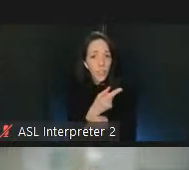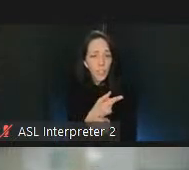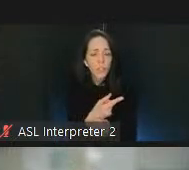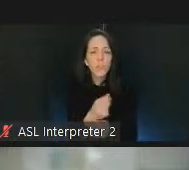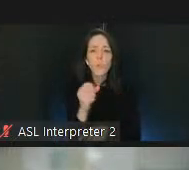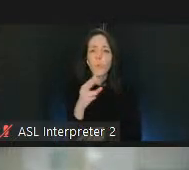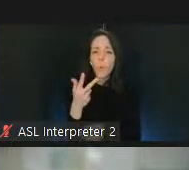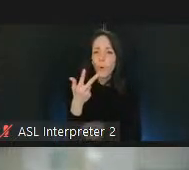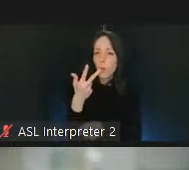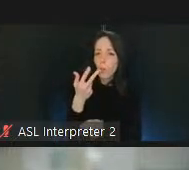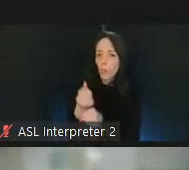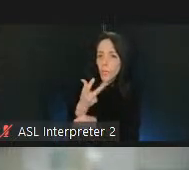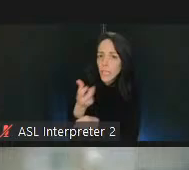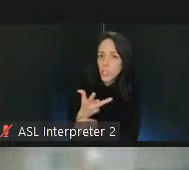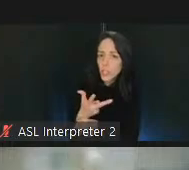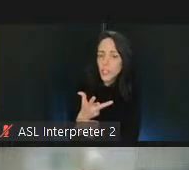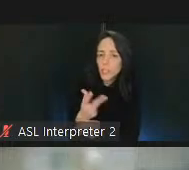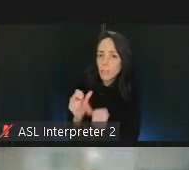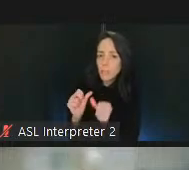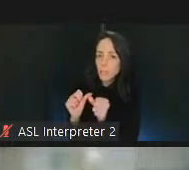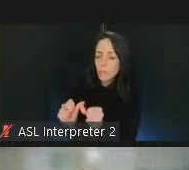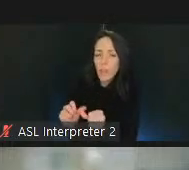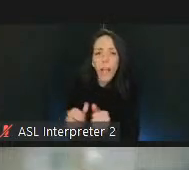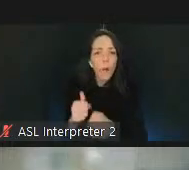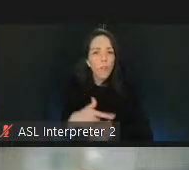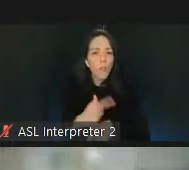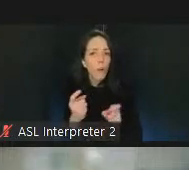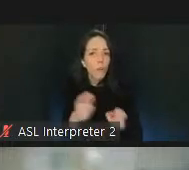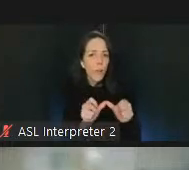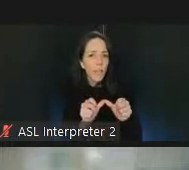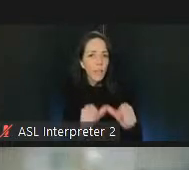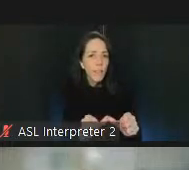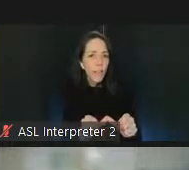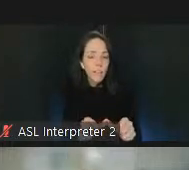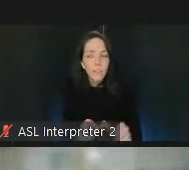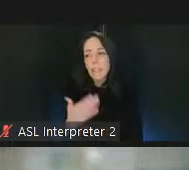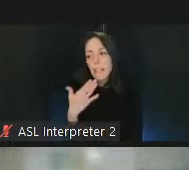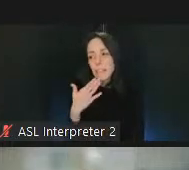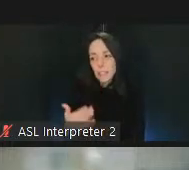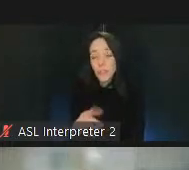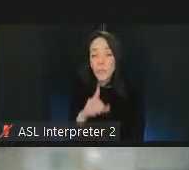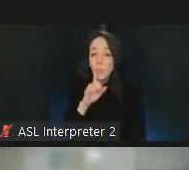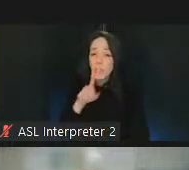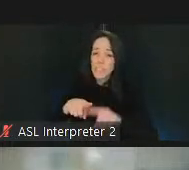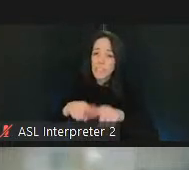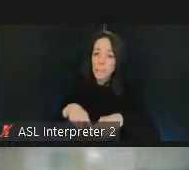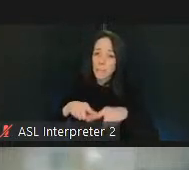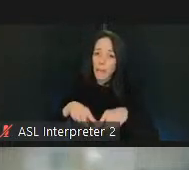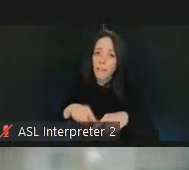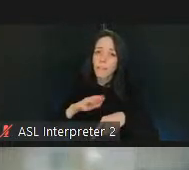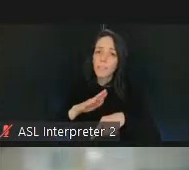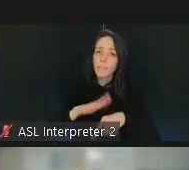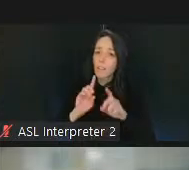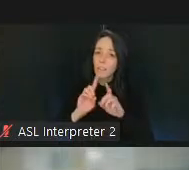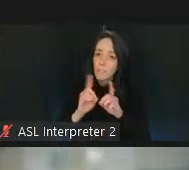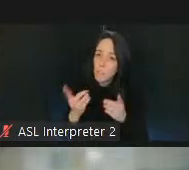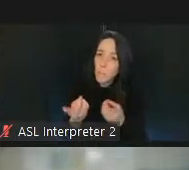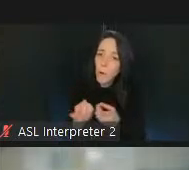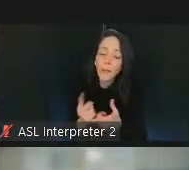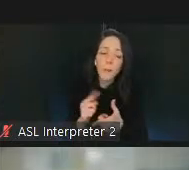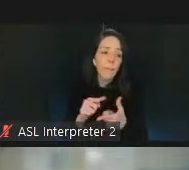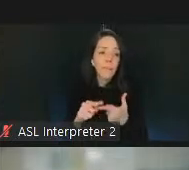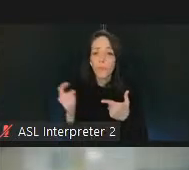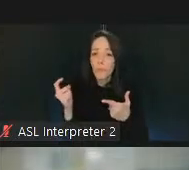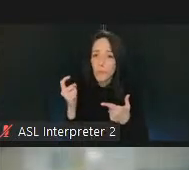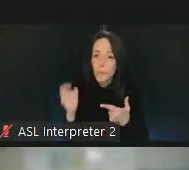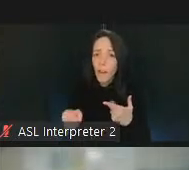how long do those things last? Thank you, Karen. It really depends. It depends on the department. It depends on the grant. It depends